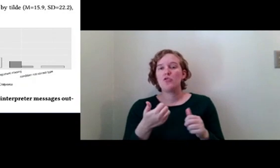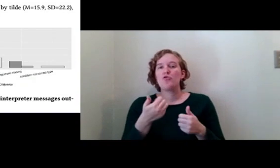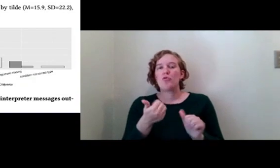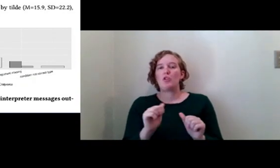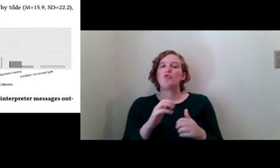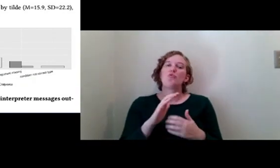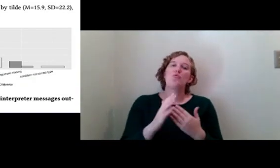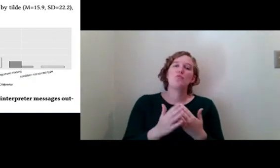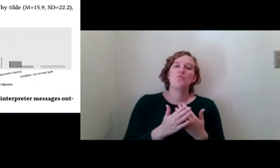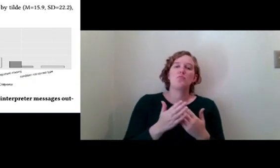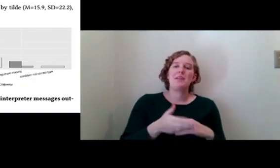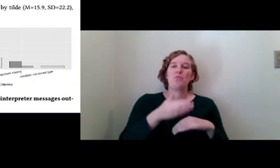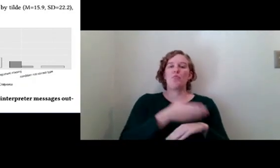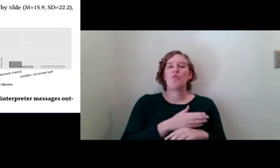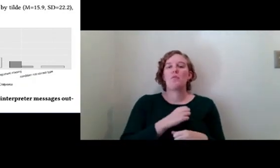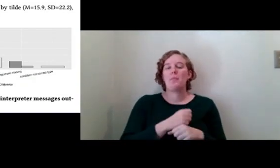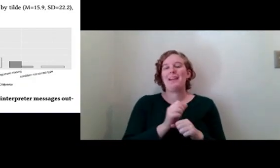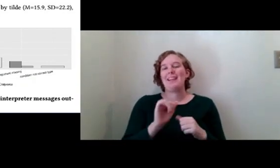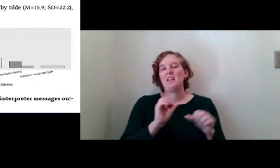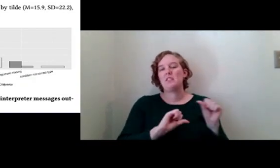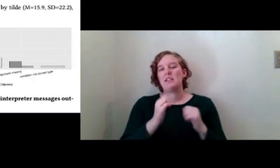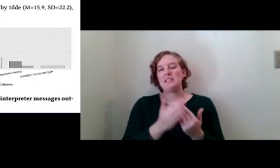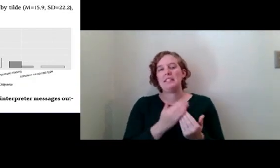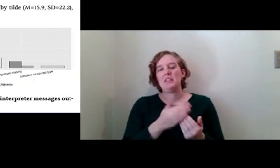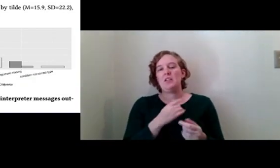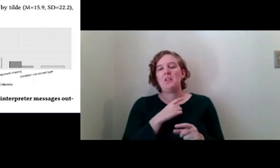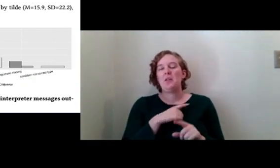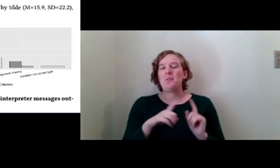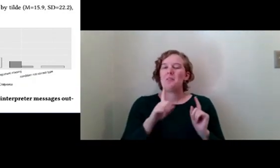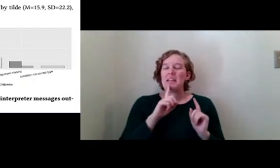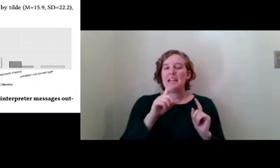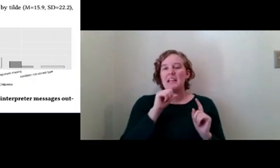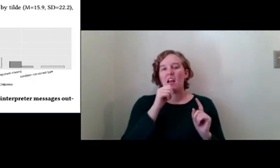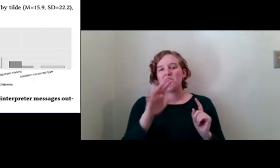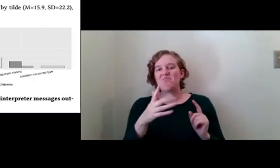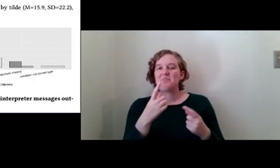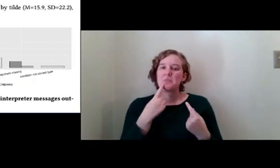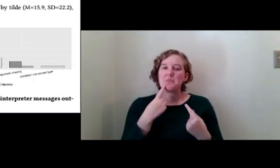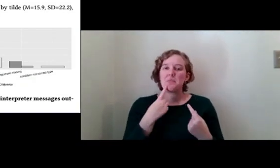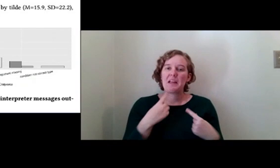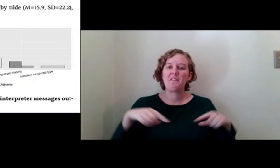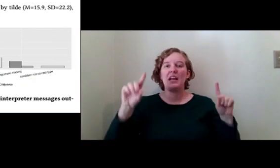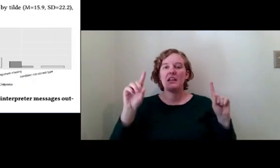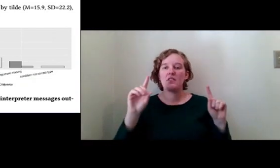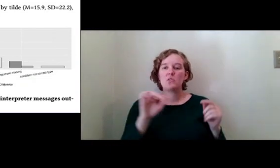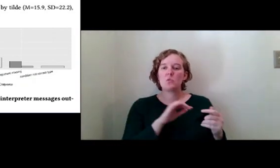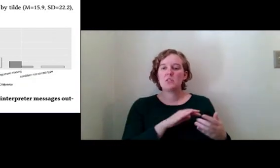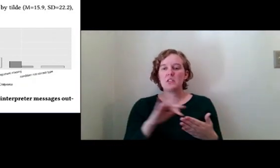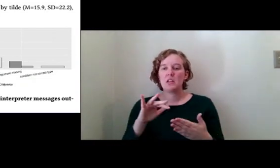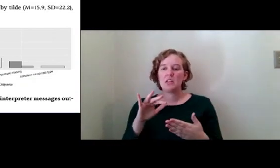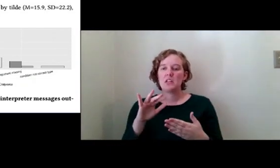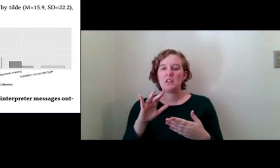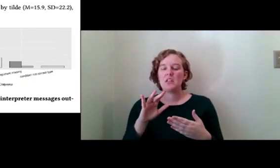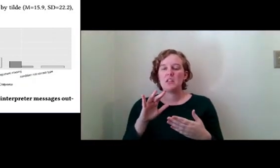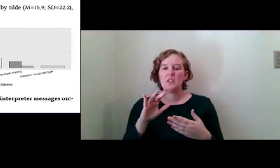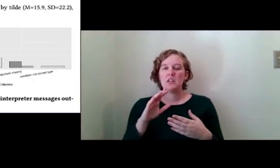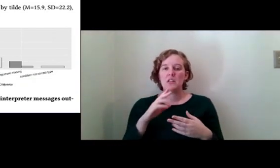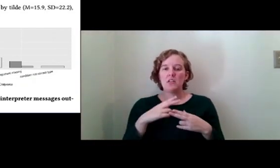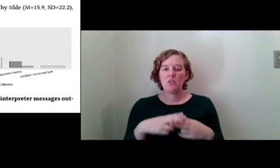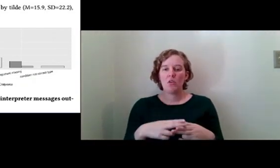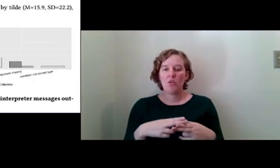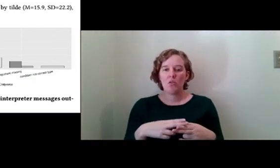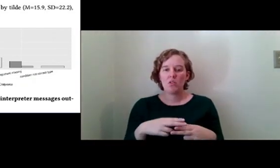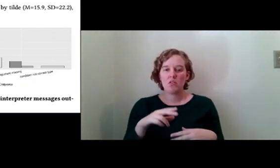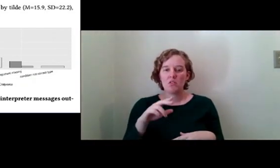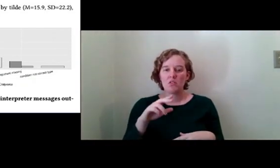And unfortunately, a lot of these have not been all that terribly effective. So there was a study on the use of this concept called tidyverse in R.